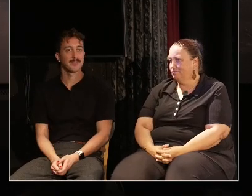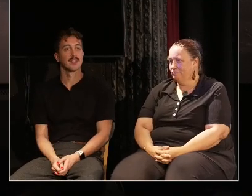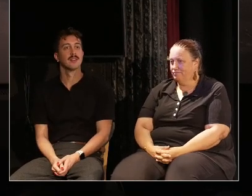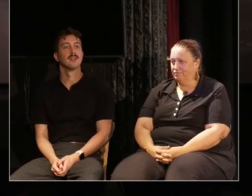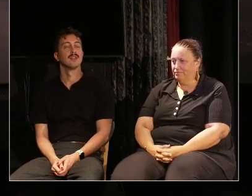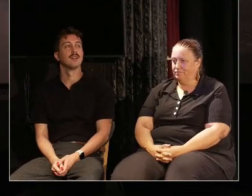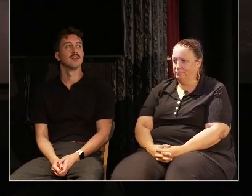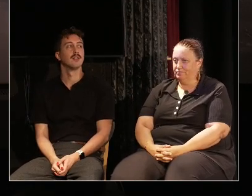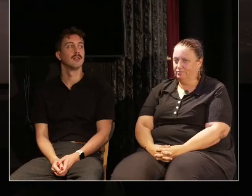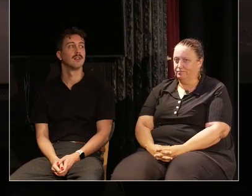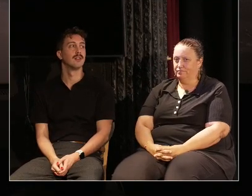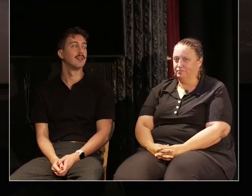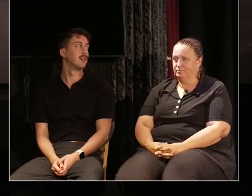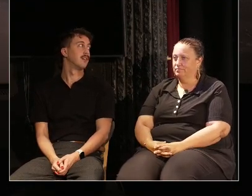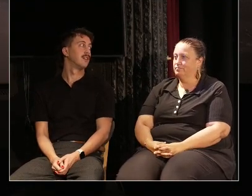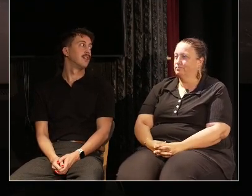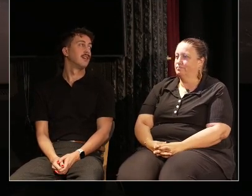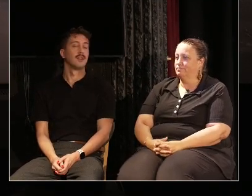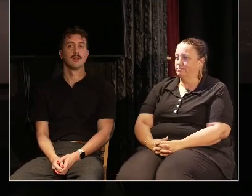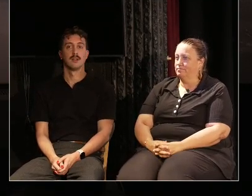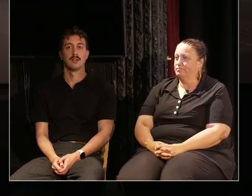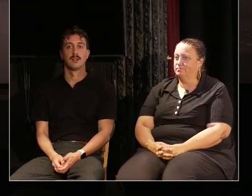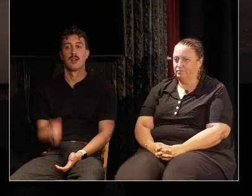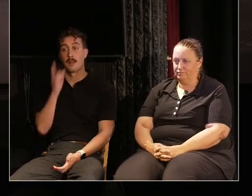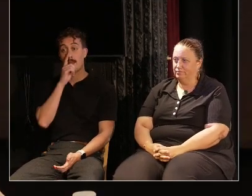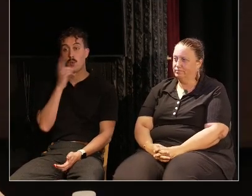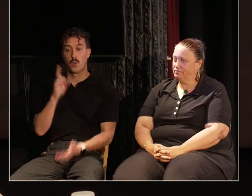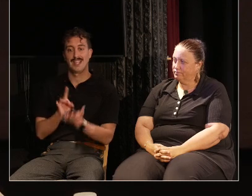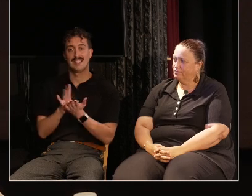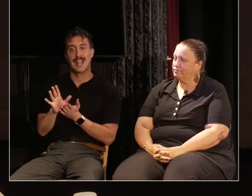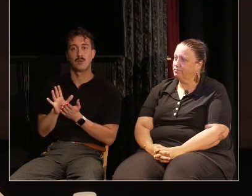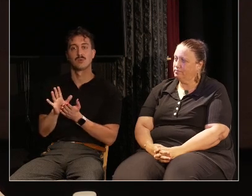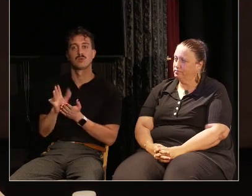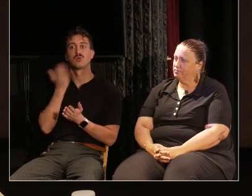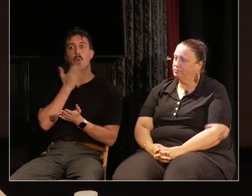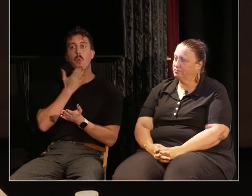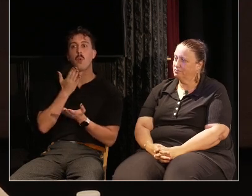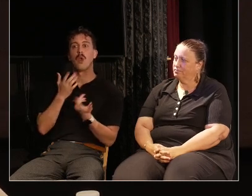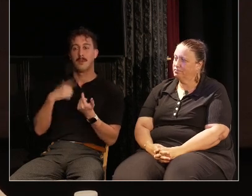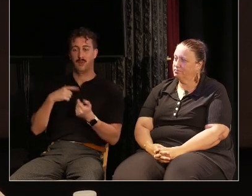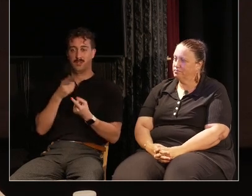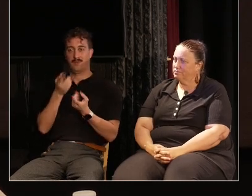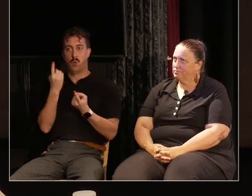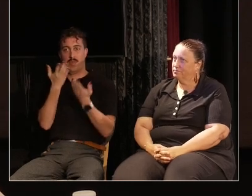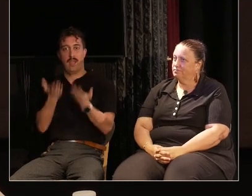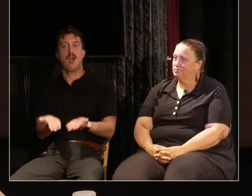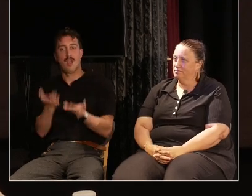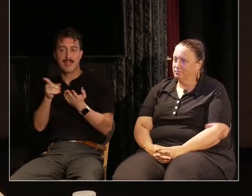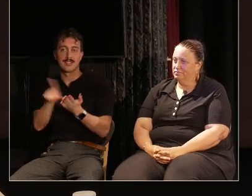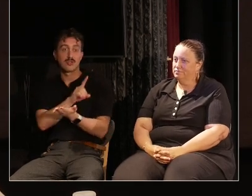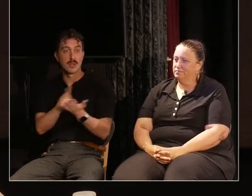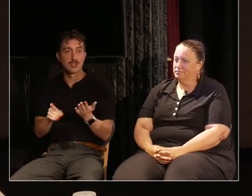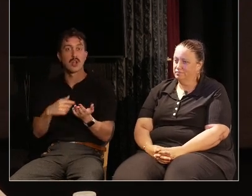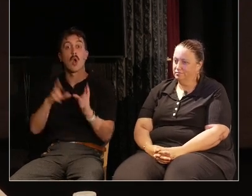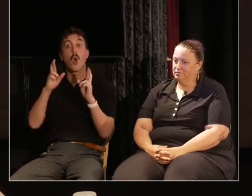You know, when young people are kicked out of schools and denied opportunities for being who they are, you know, that's discrimination. And we hope that we're able to, in this next